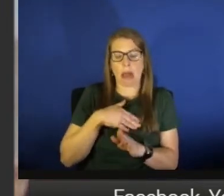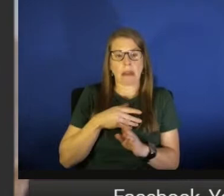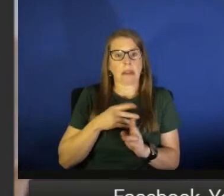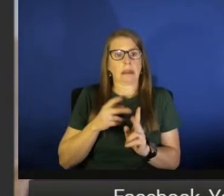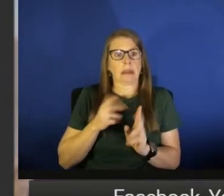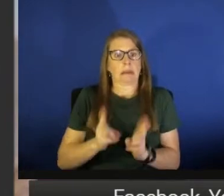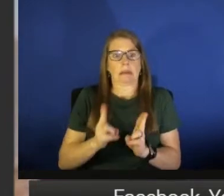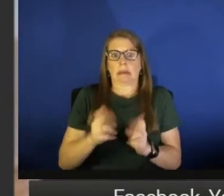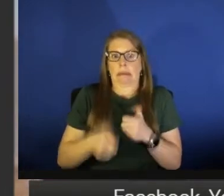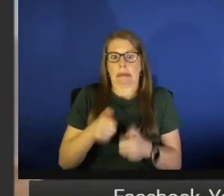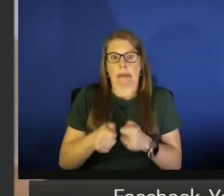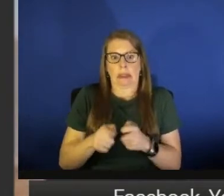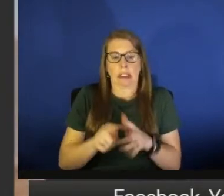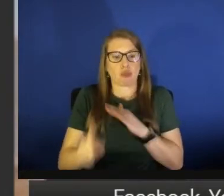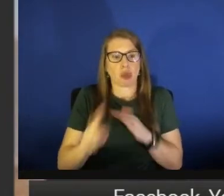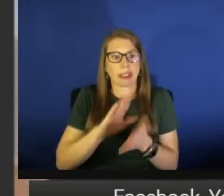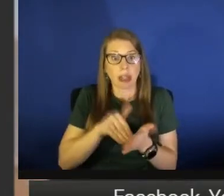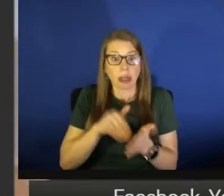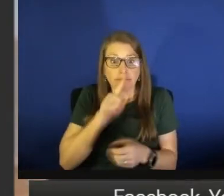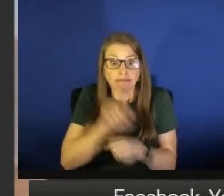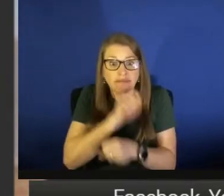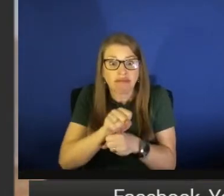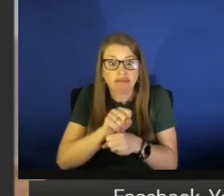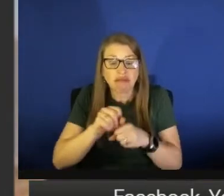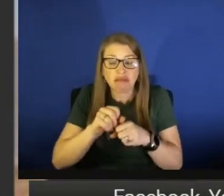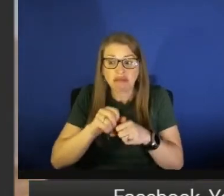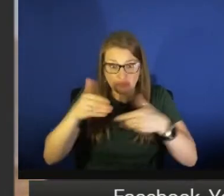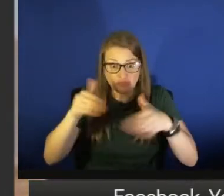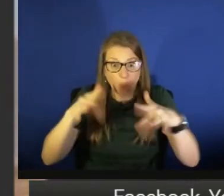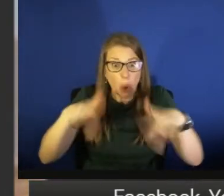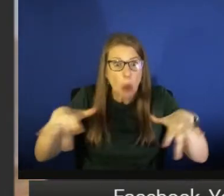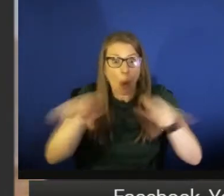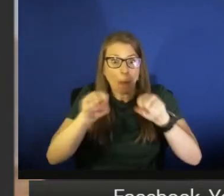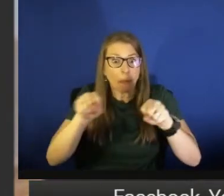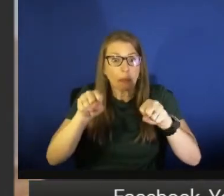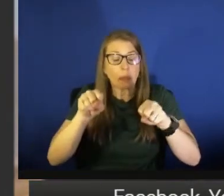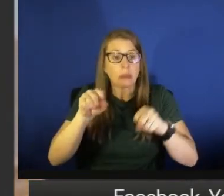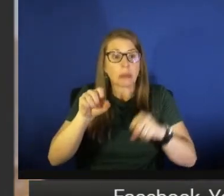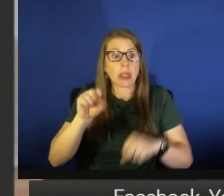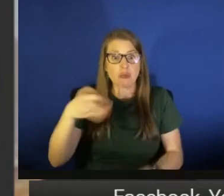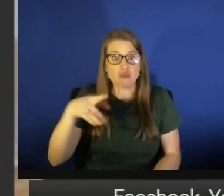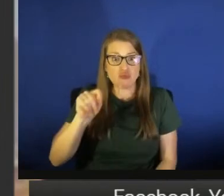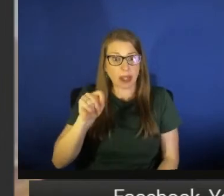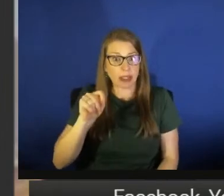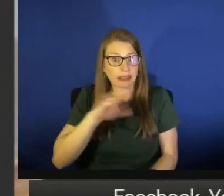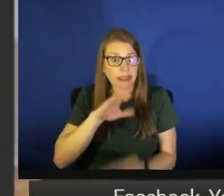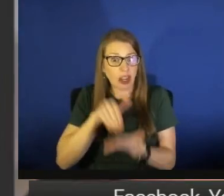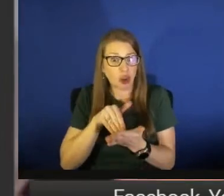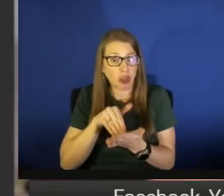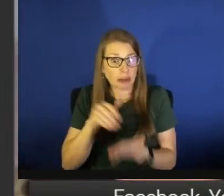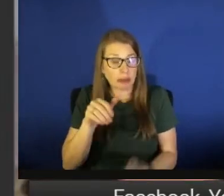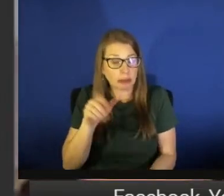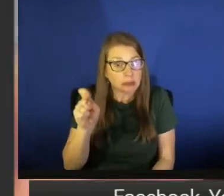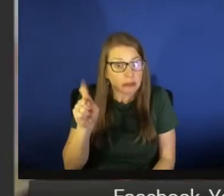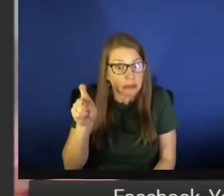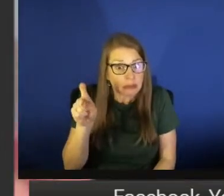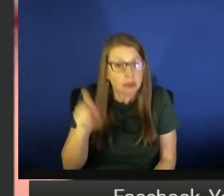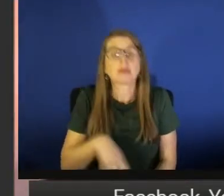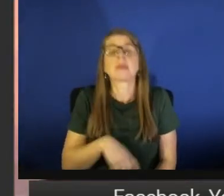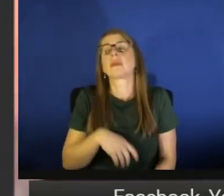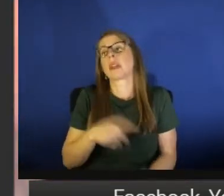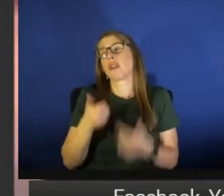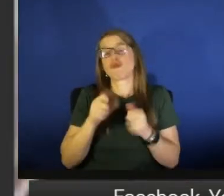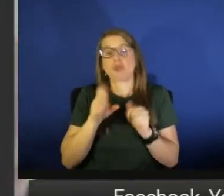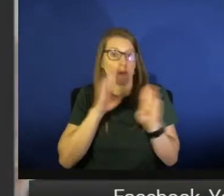Sprint Center. And I said, are you really clearing out the Sprint Center? And so, we're trying to keep focused